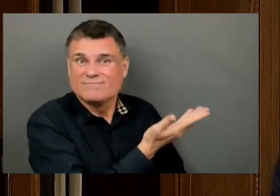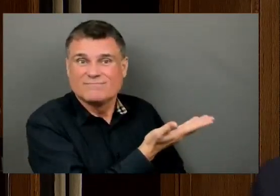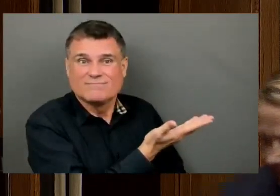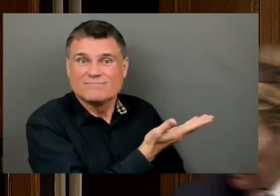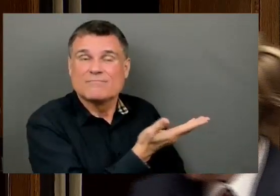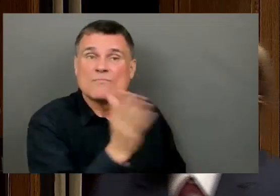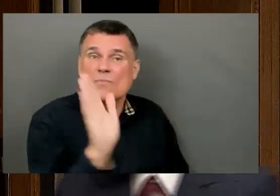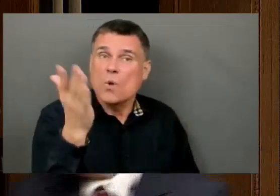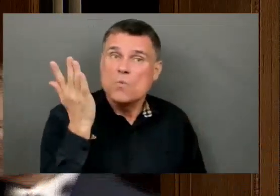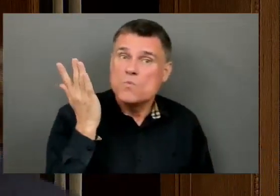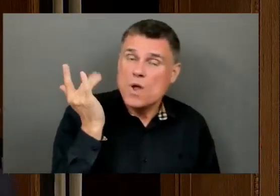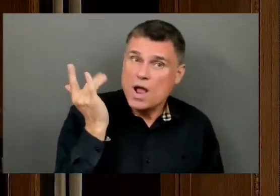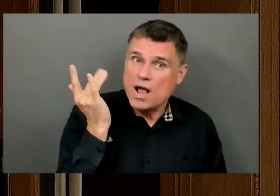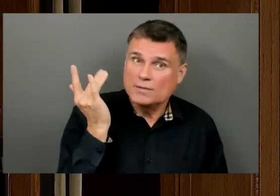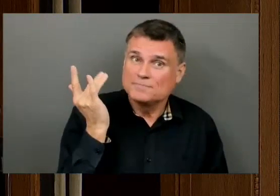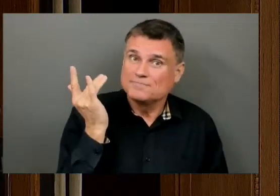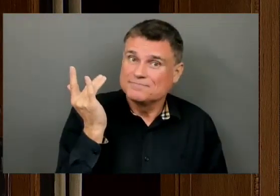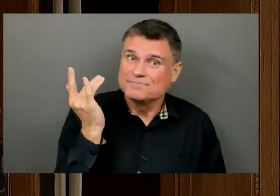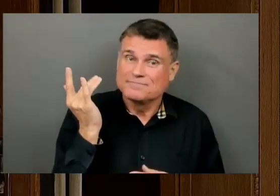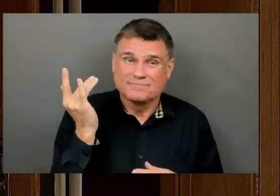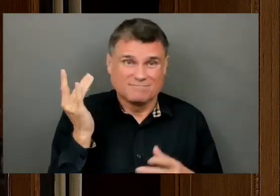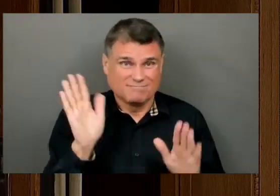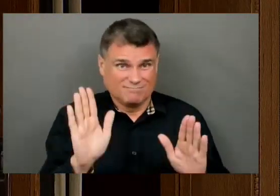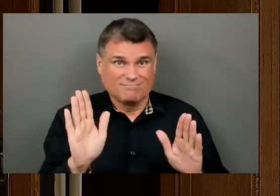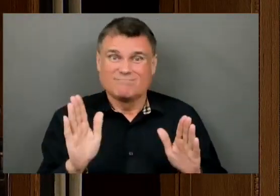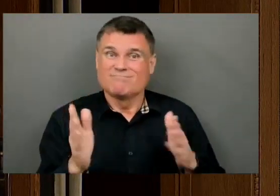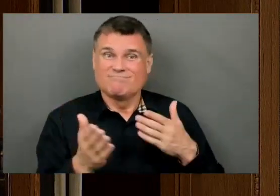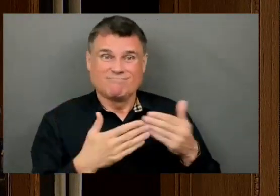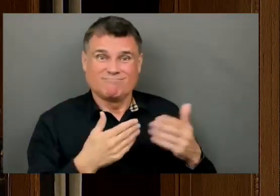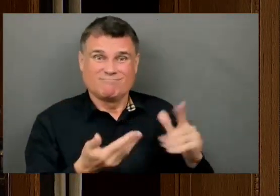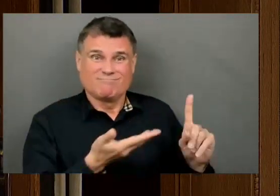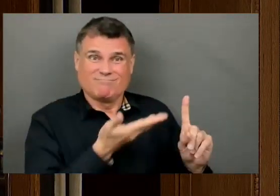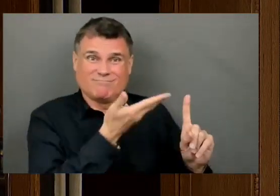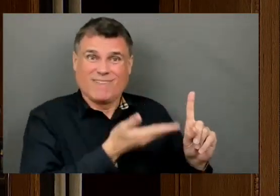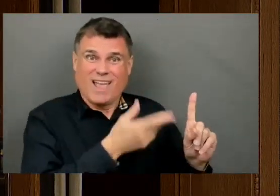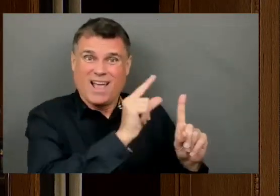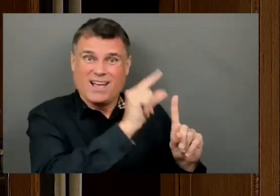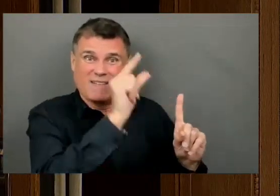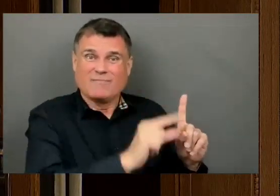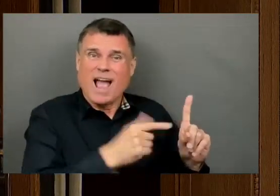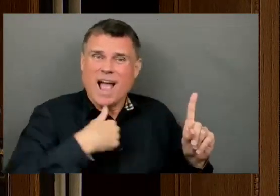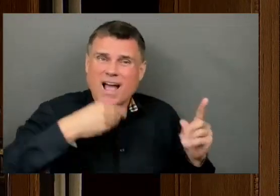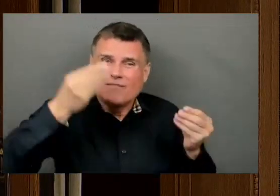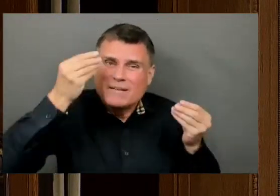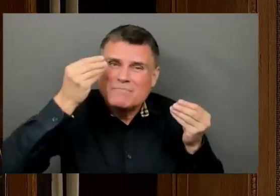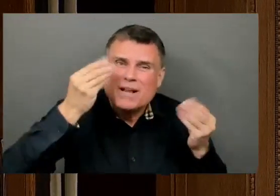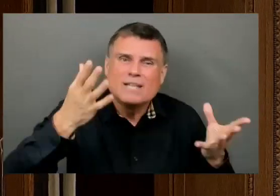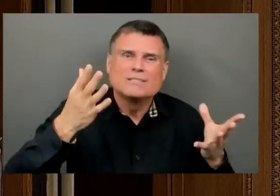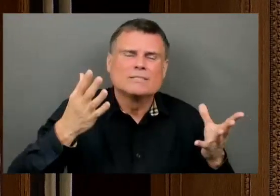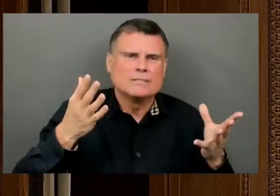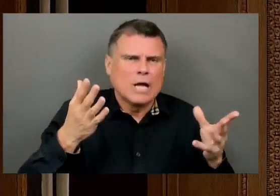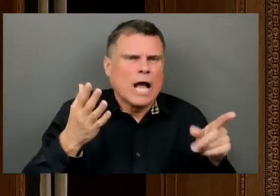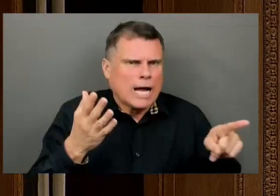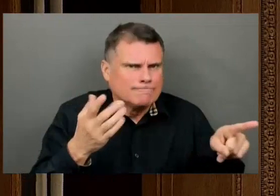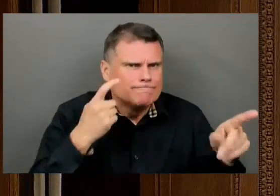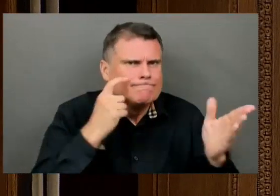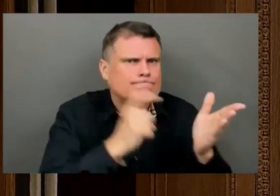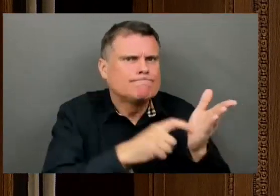levels of anti-Semitism in high schools, in universities, the Premier didn't do